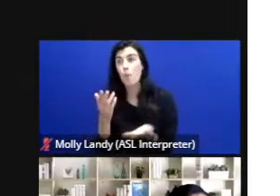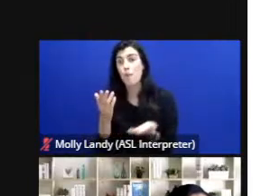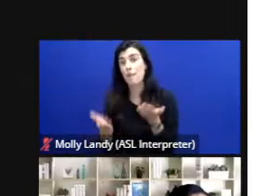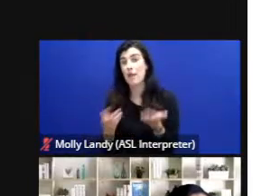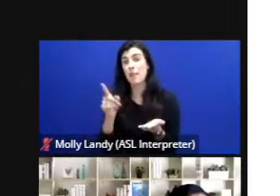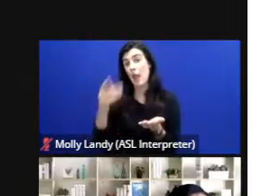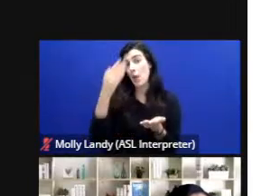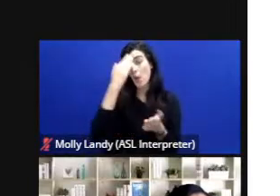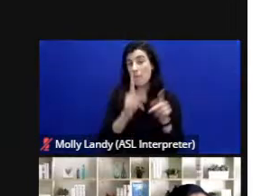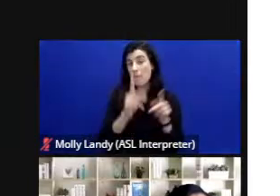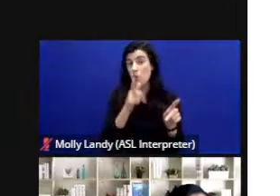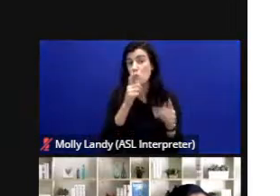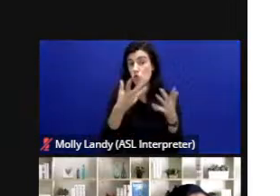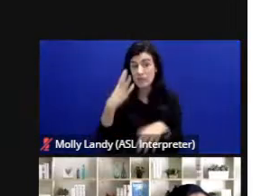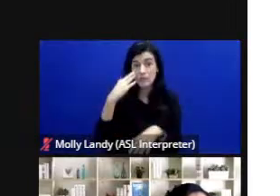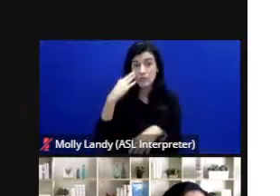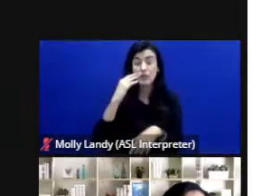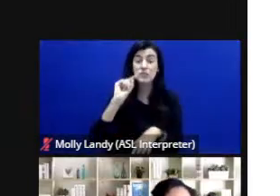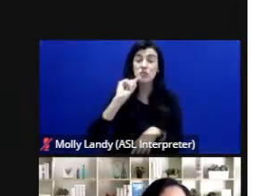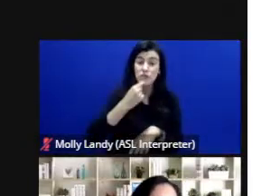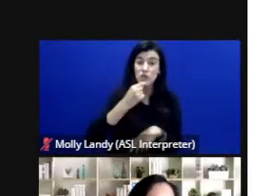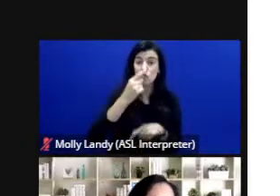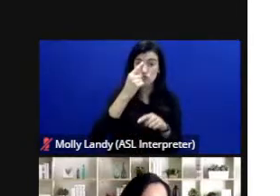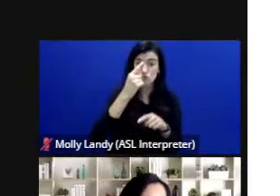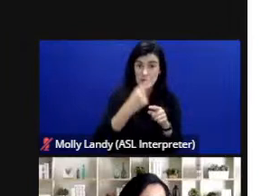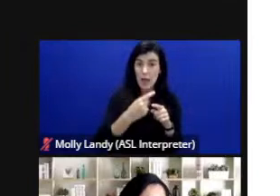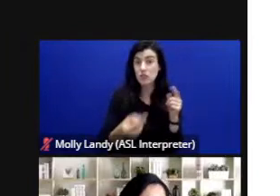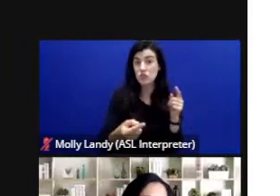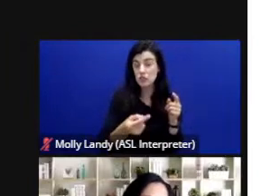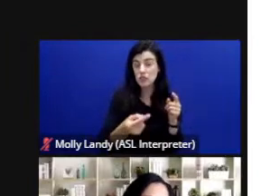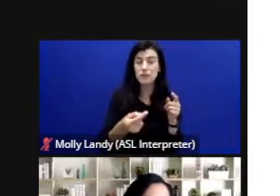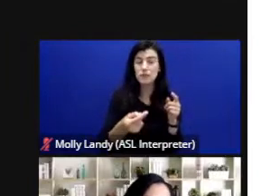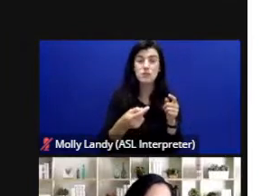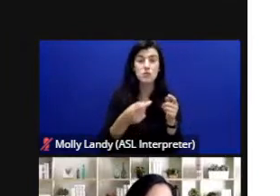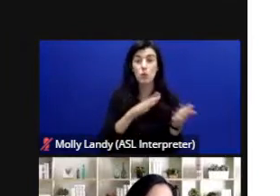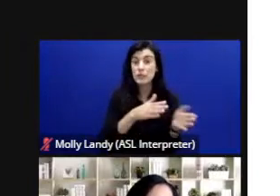severe reactions or died, that they've had,